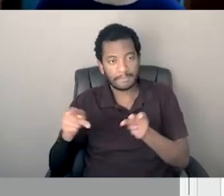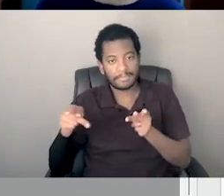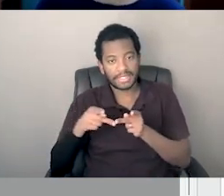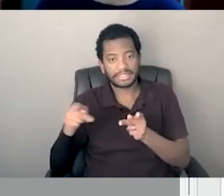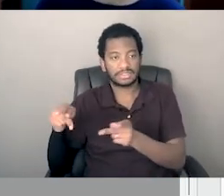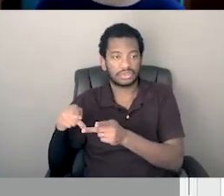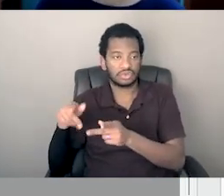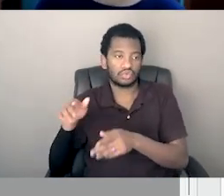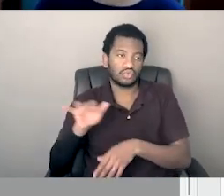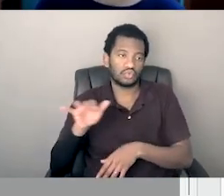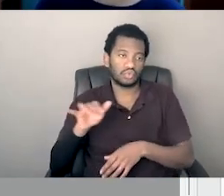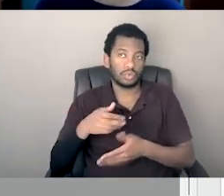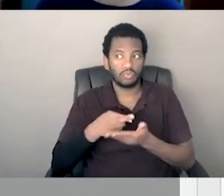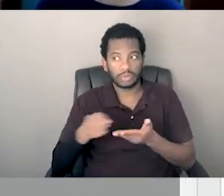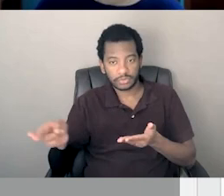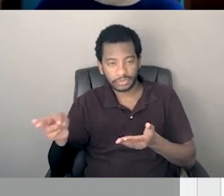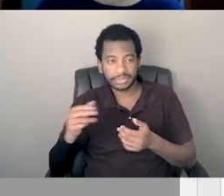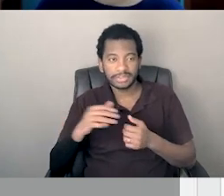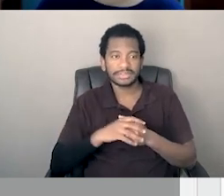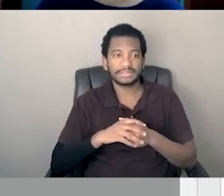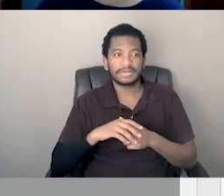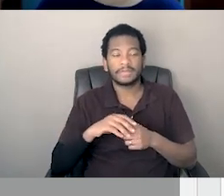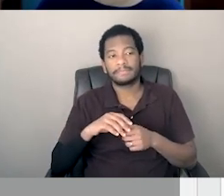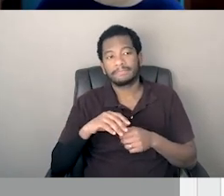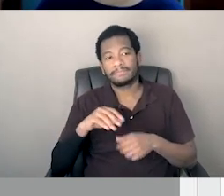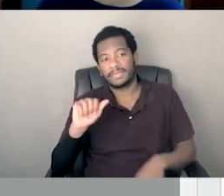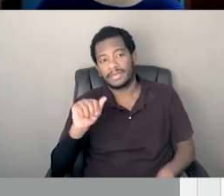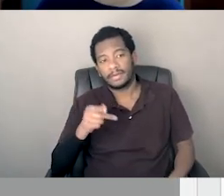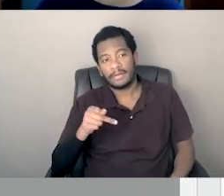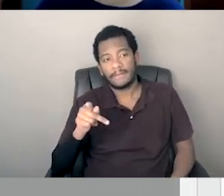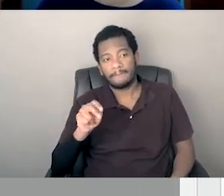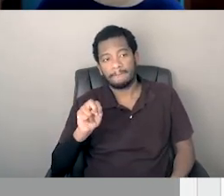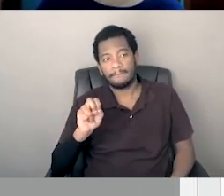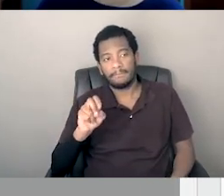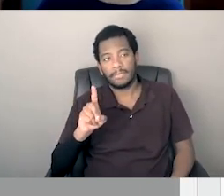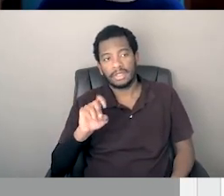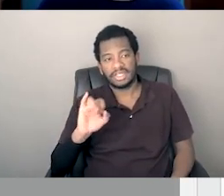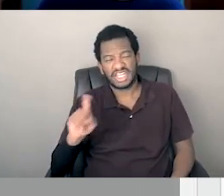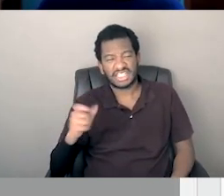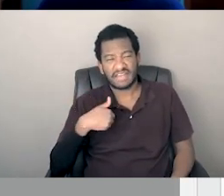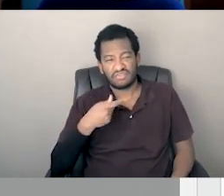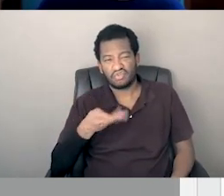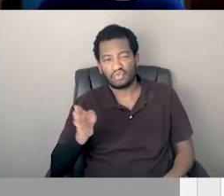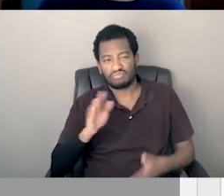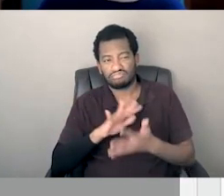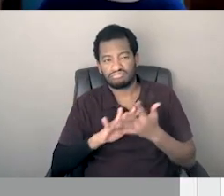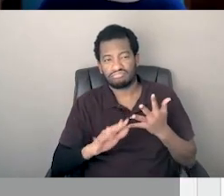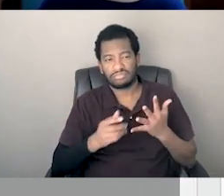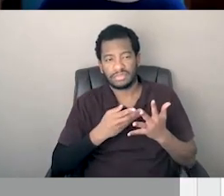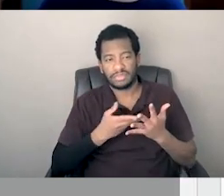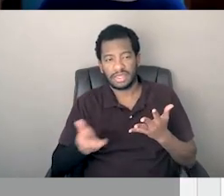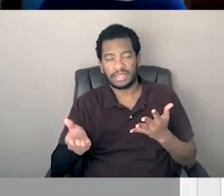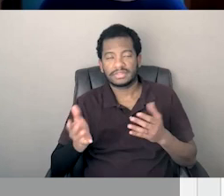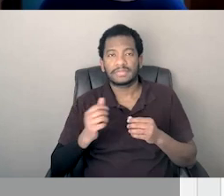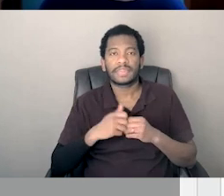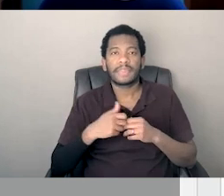and resources too. In the appendix, there are a few things. One is I mentioned for each of those